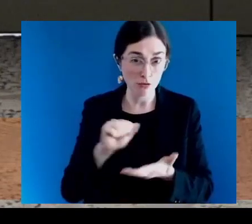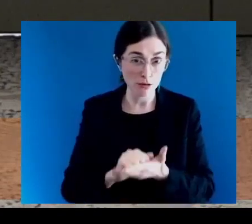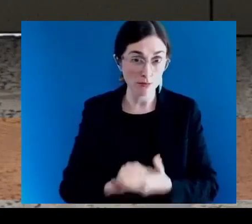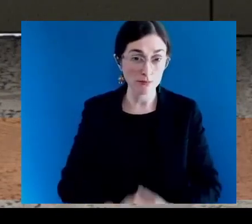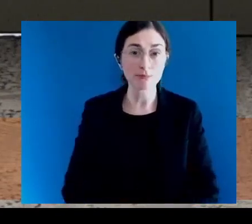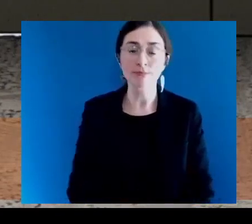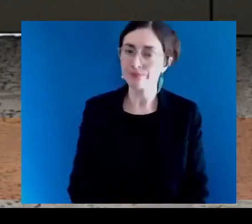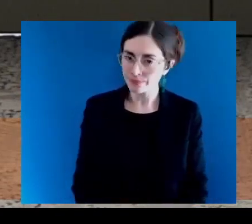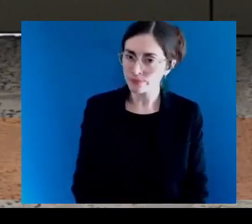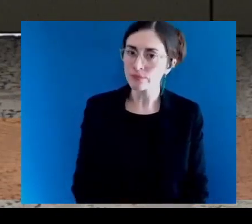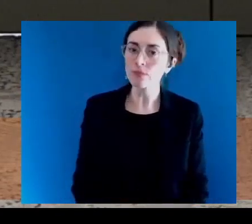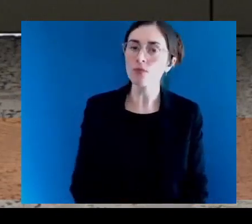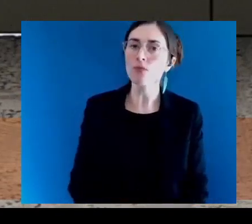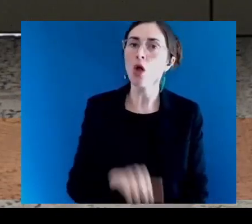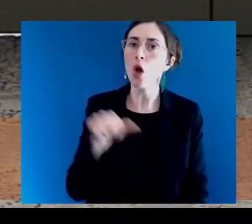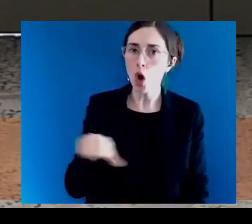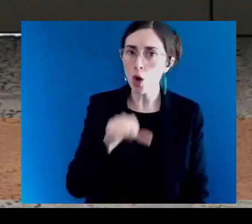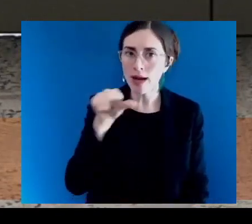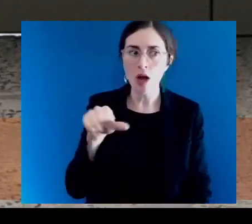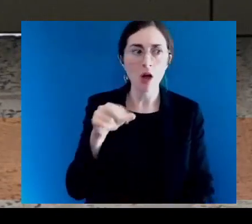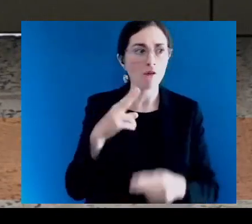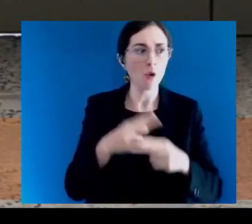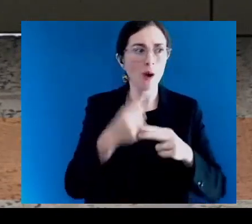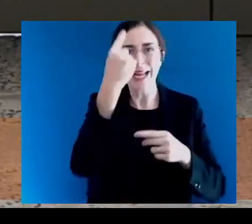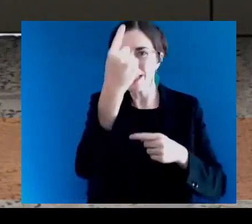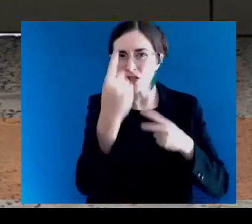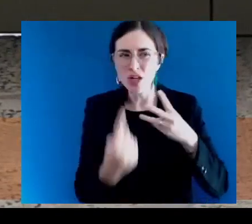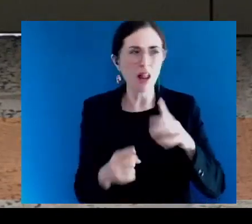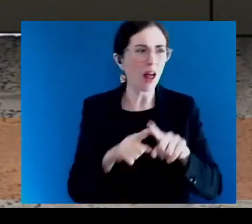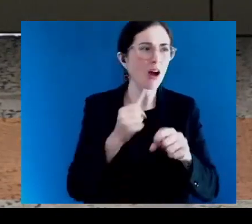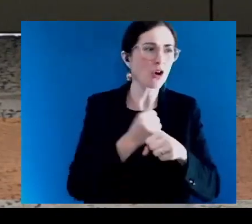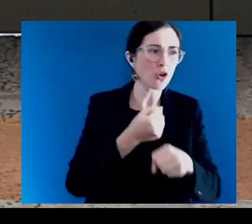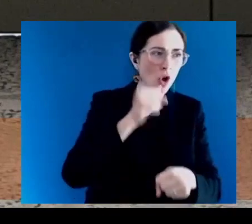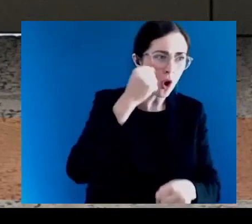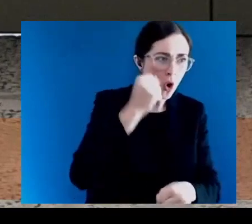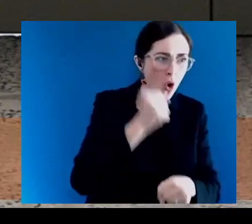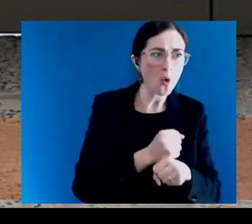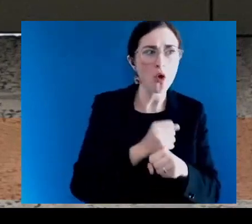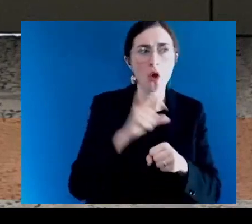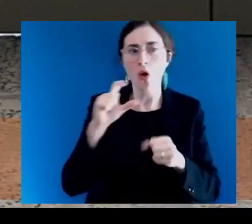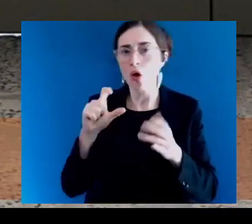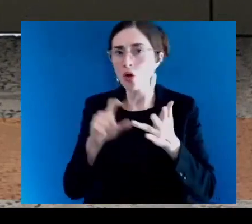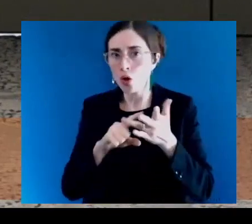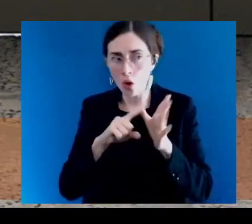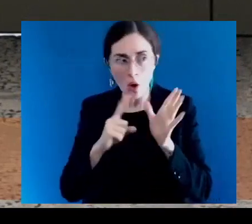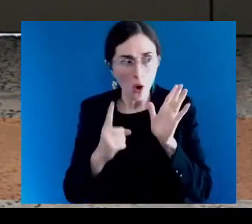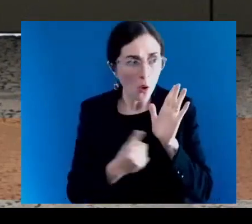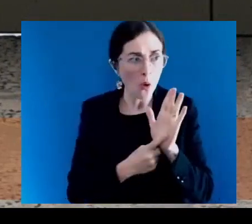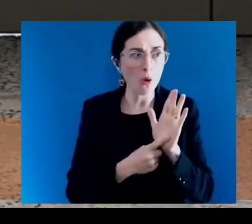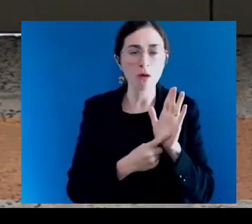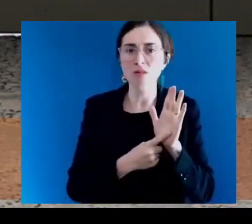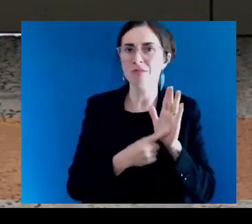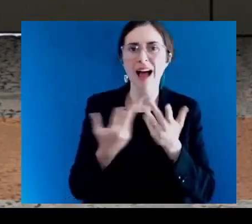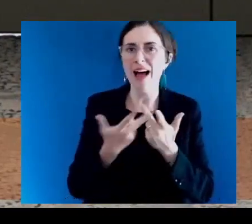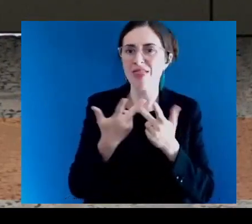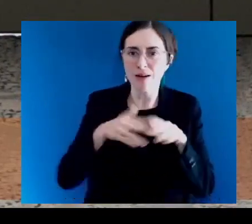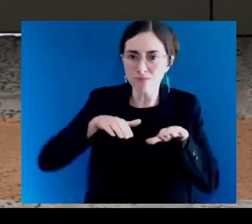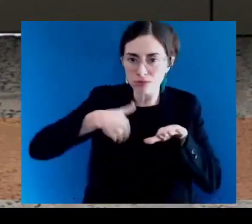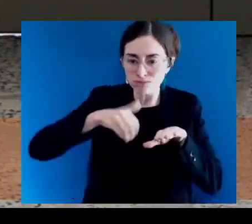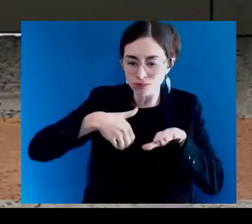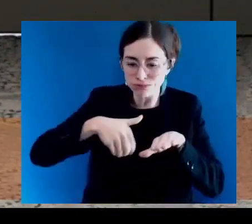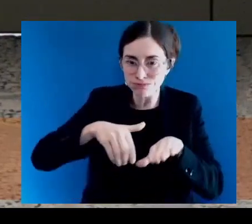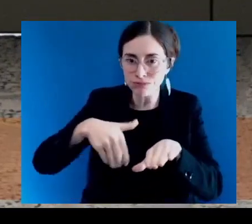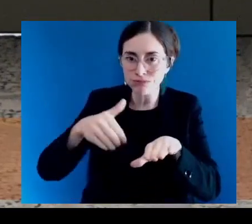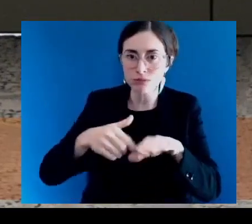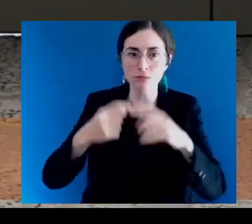So for each type of resources revenue collected by the Victorian government set out under Section 4 on